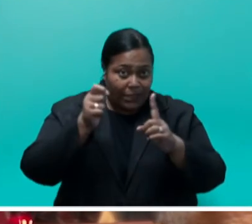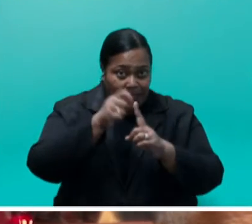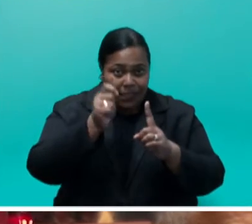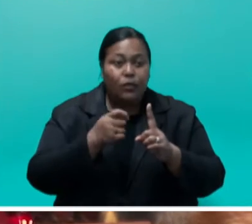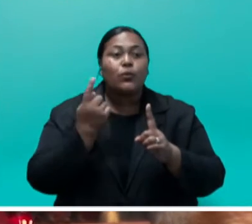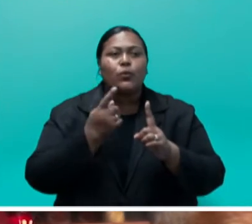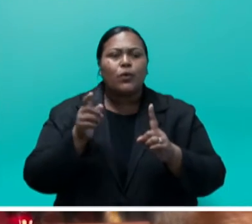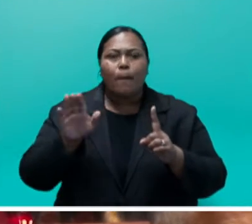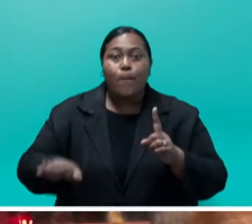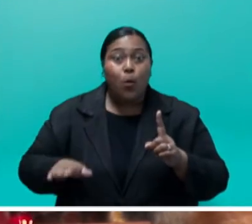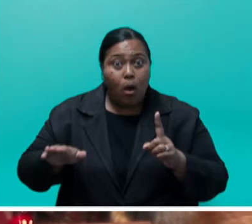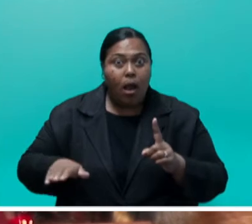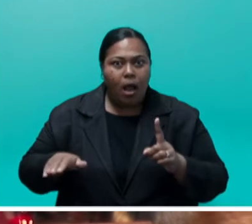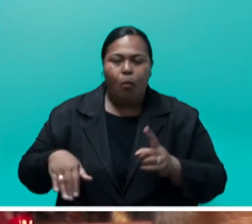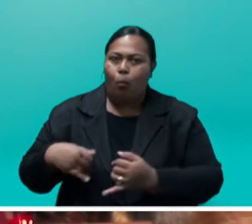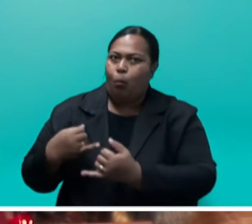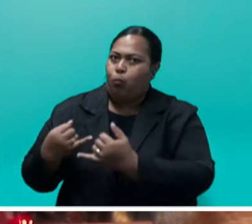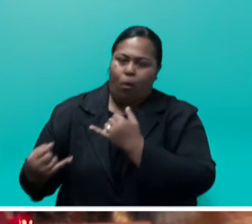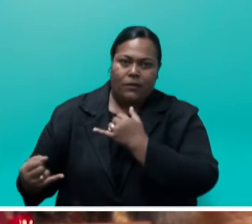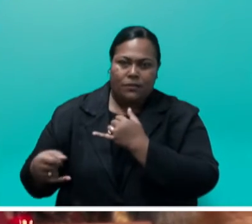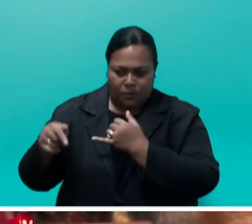the poorest of the poor.